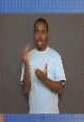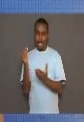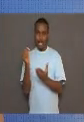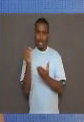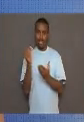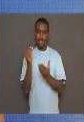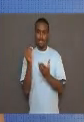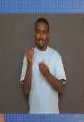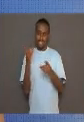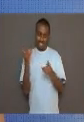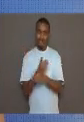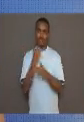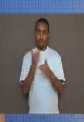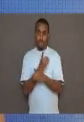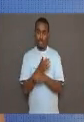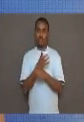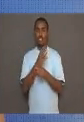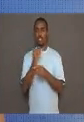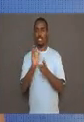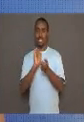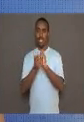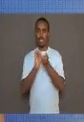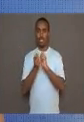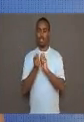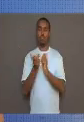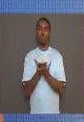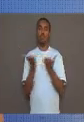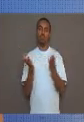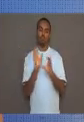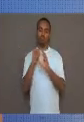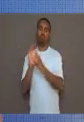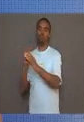the manufacturing and exchange of goods.